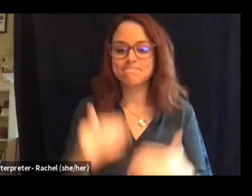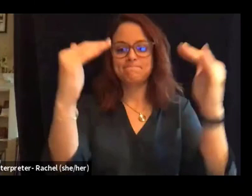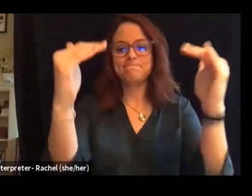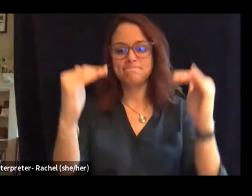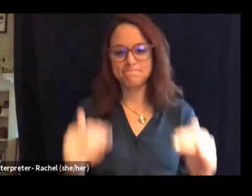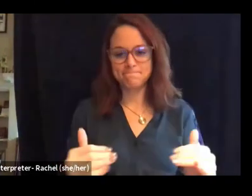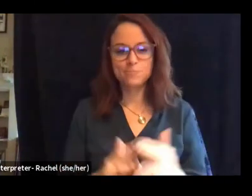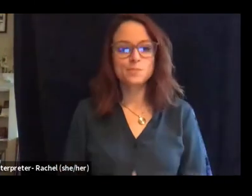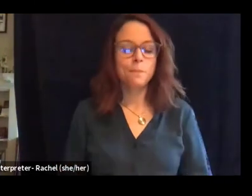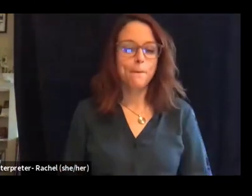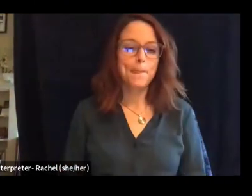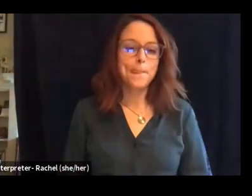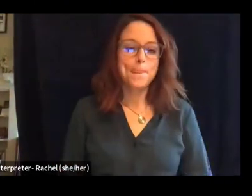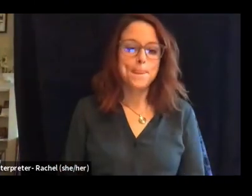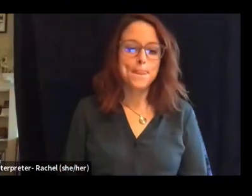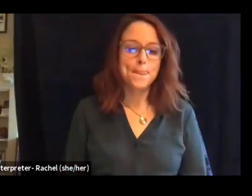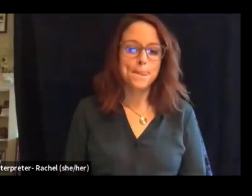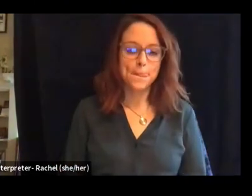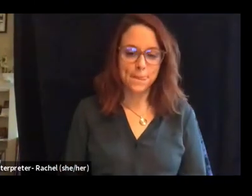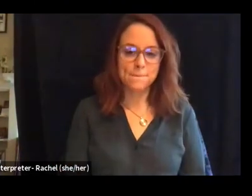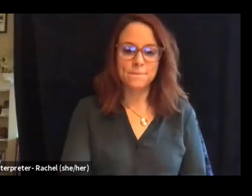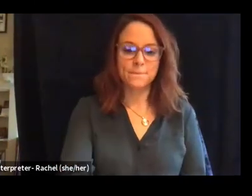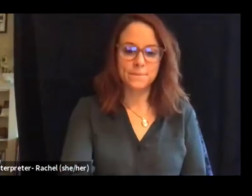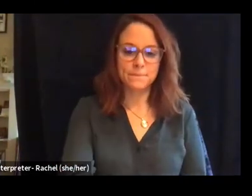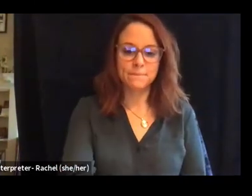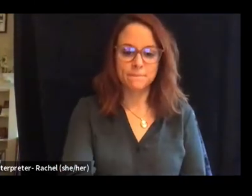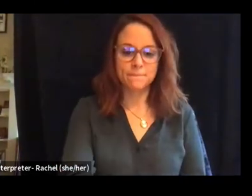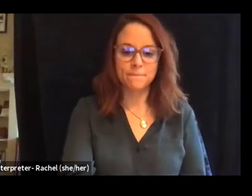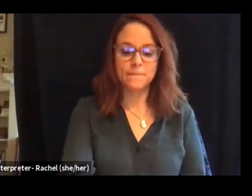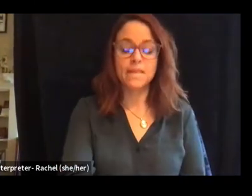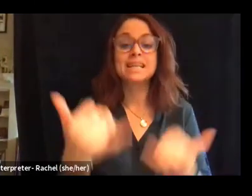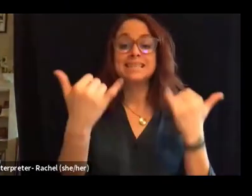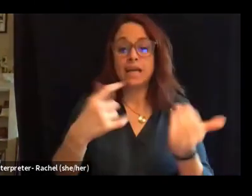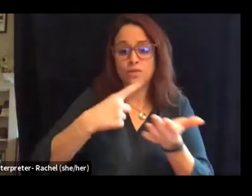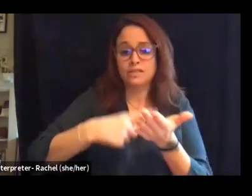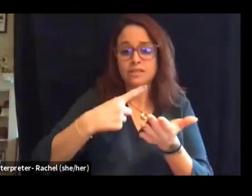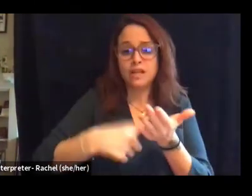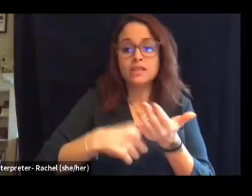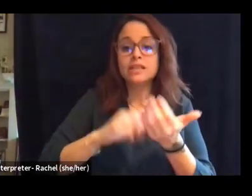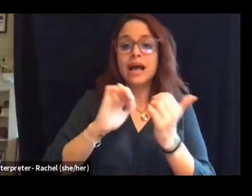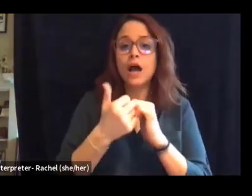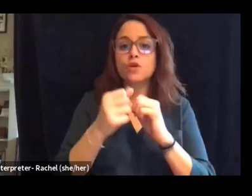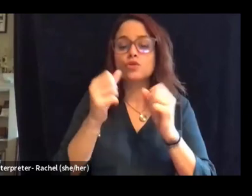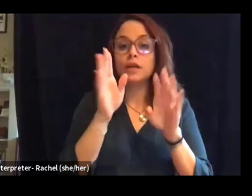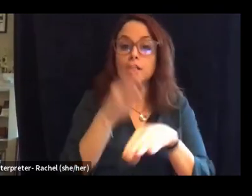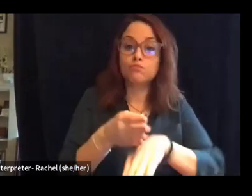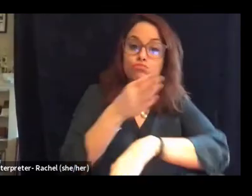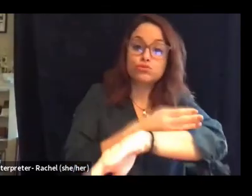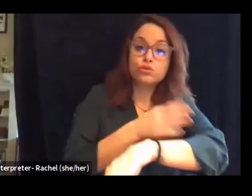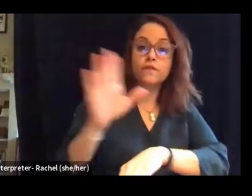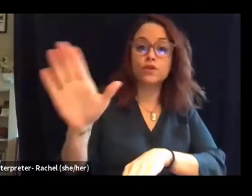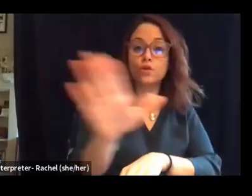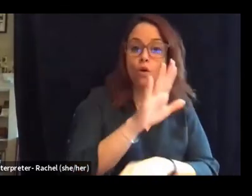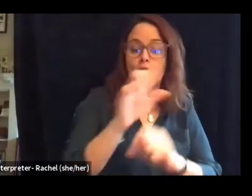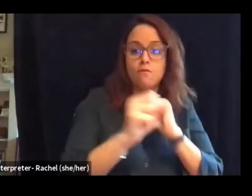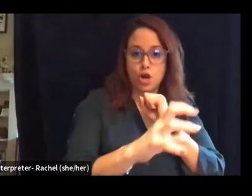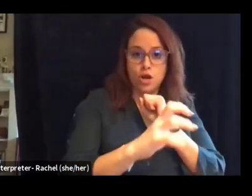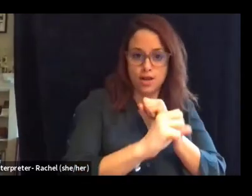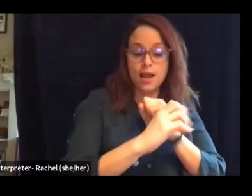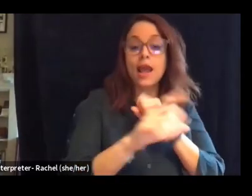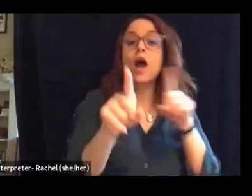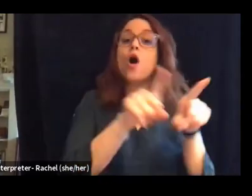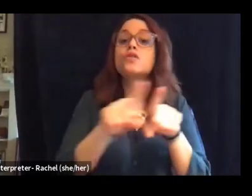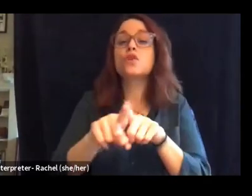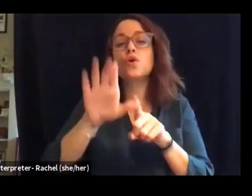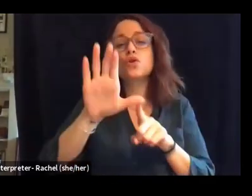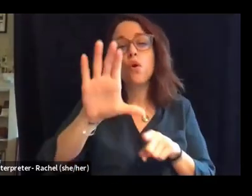I want to talk about ways that you can improve marketing effectiveness and better the conversion rates, improve the conversion rates